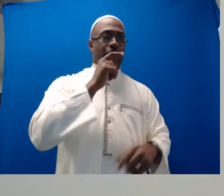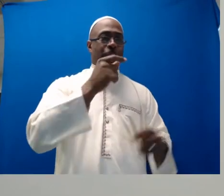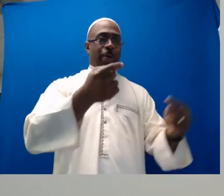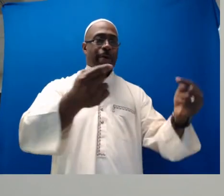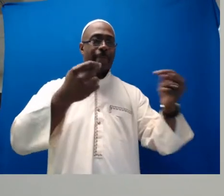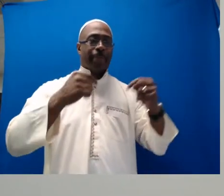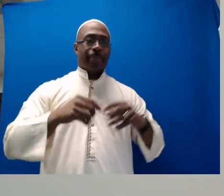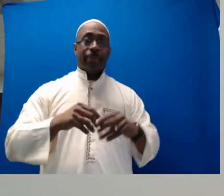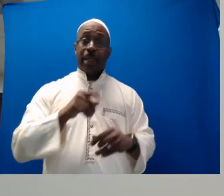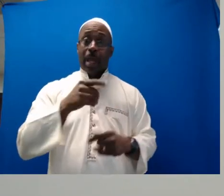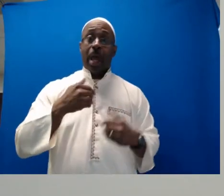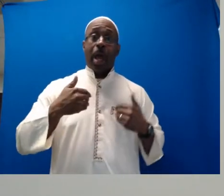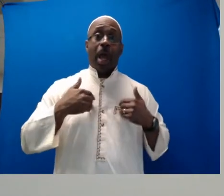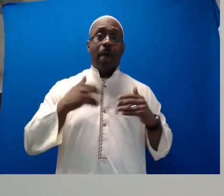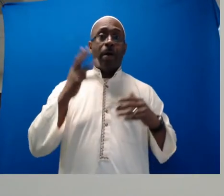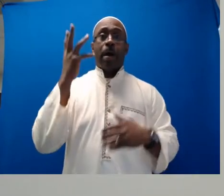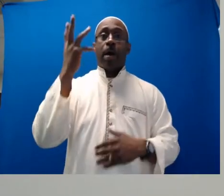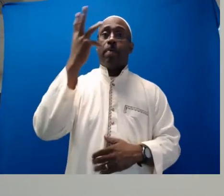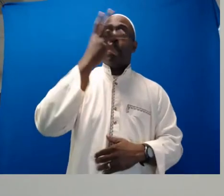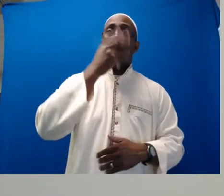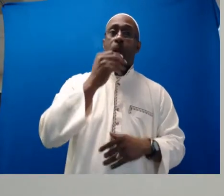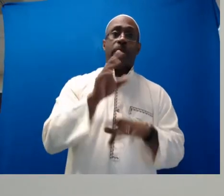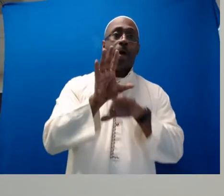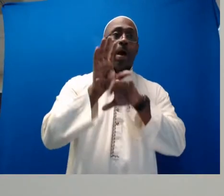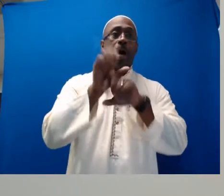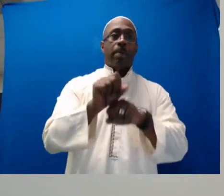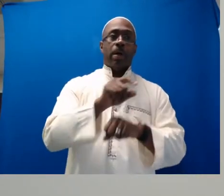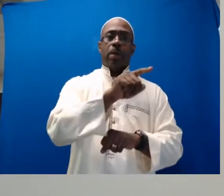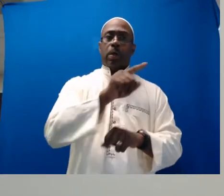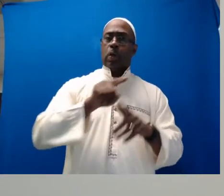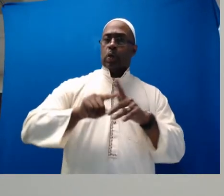have a beautiful practice that they started